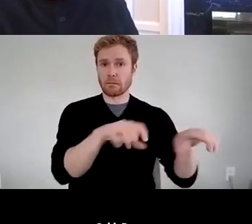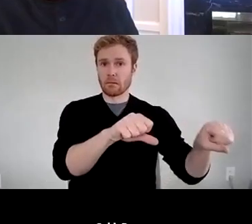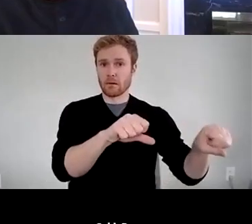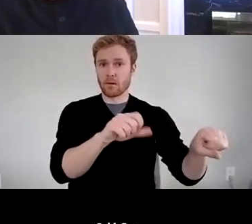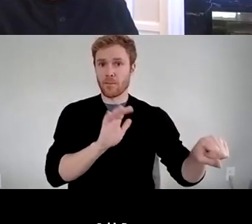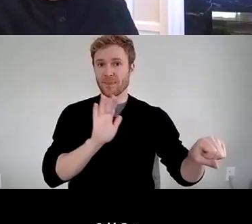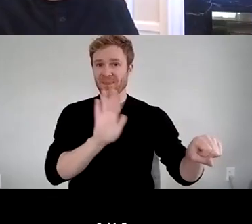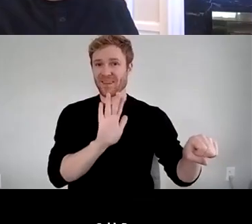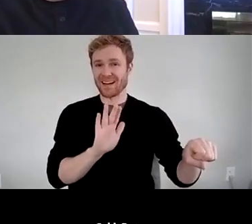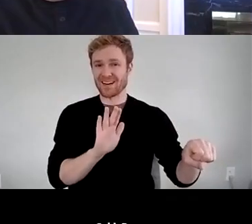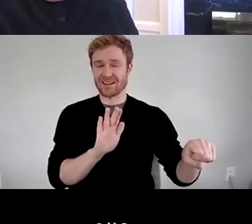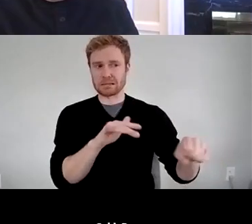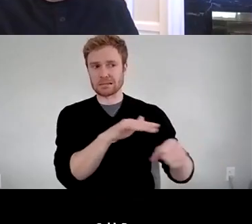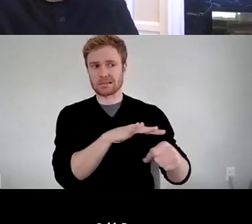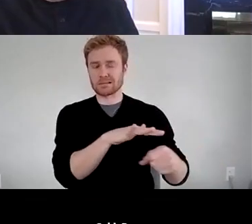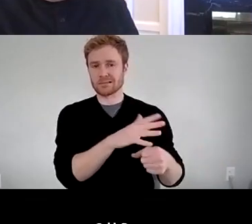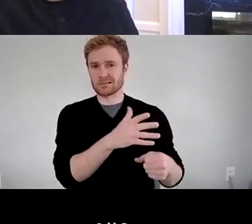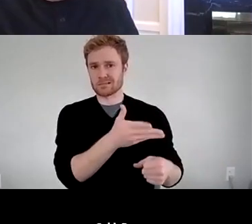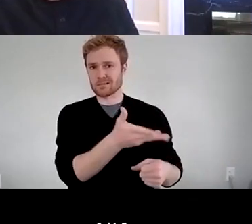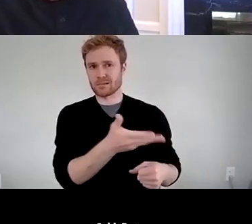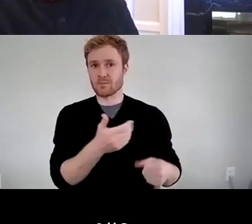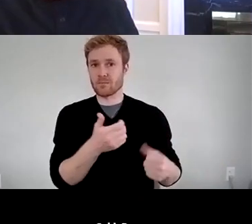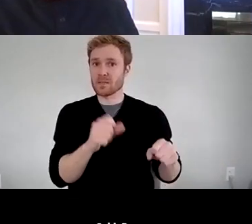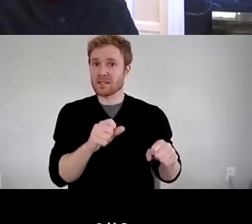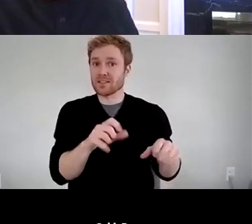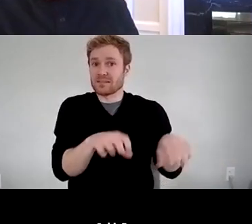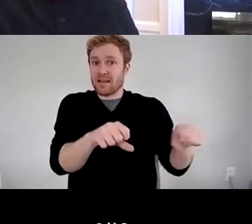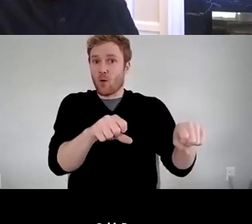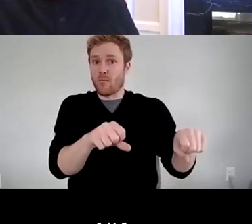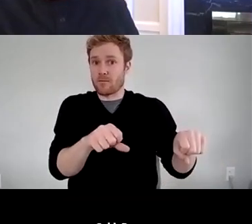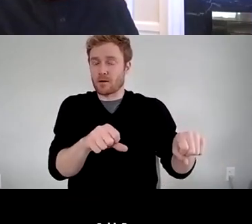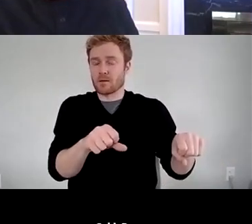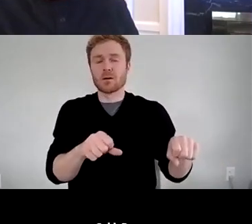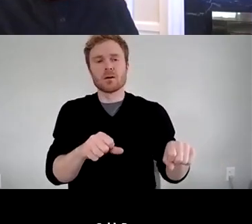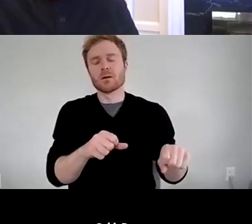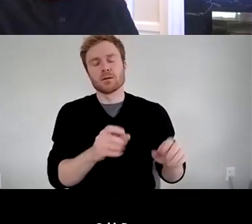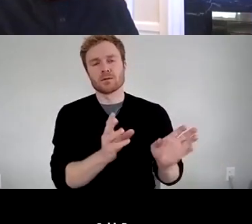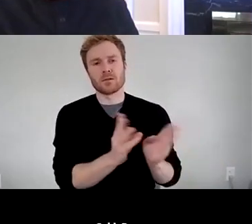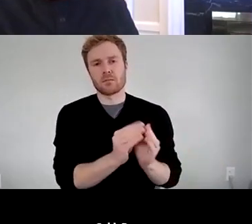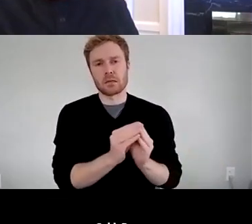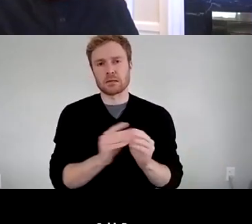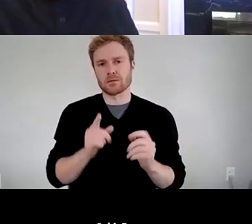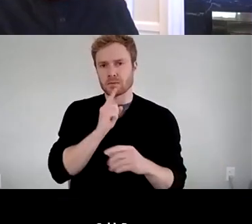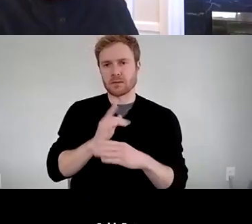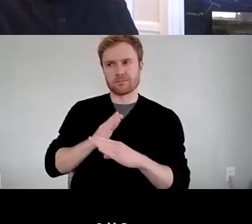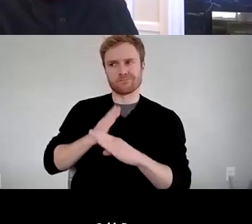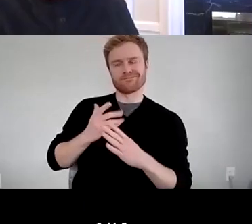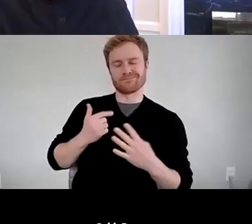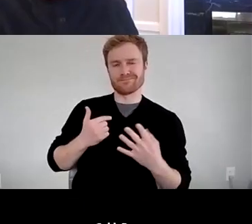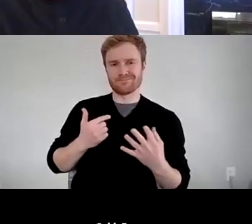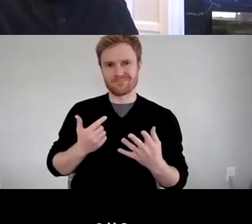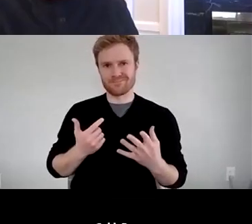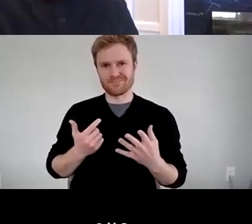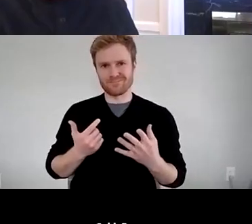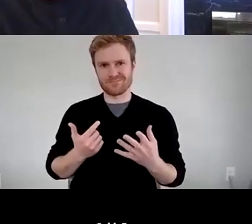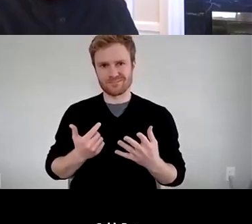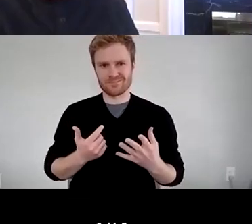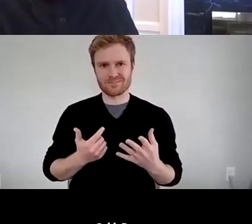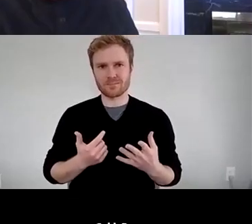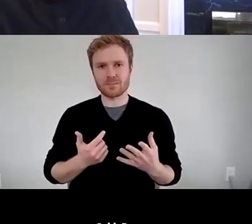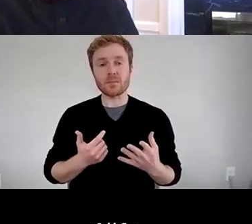office that it was created. And we met with the school board maybe 3 or 4 times. I